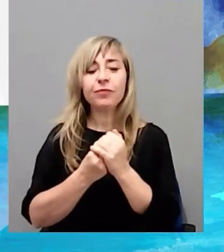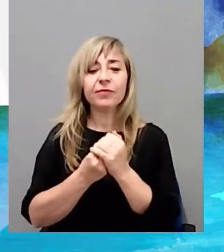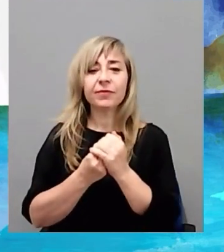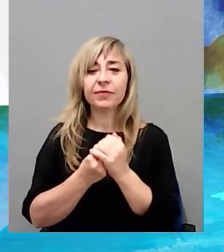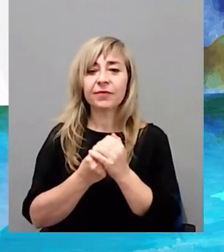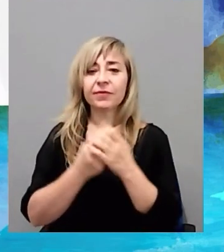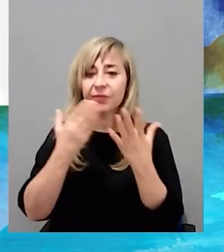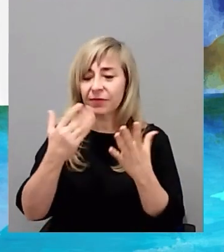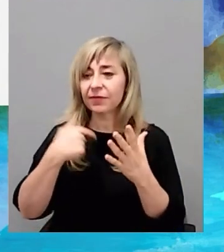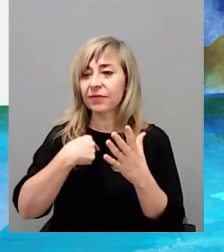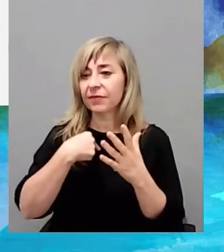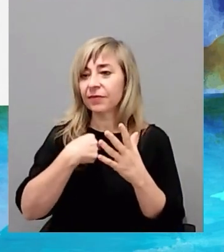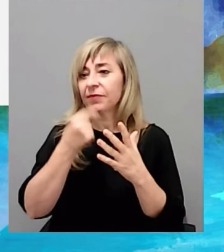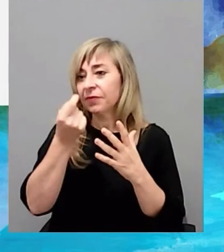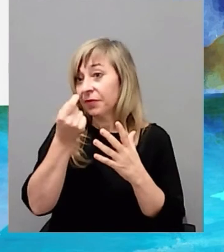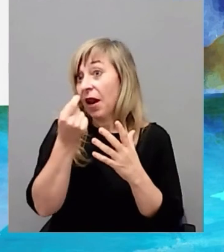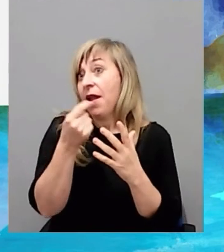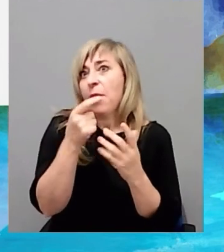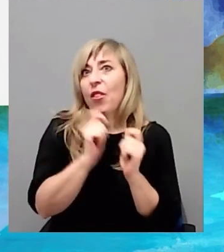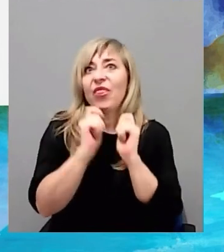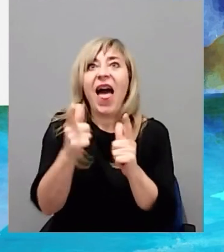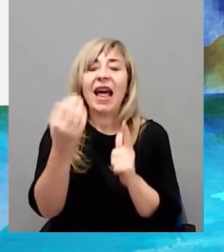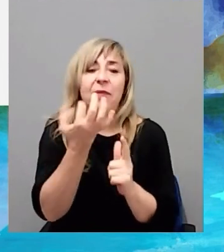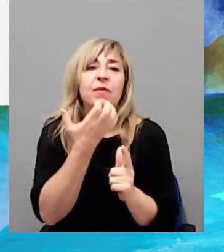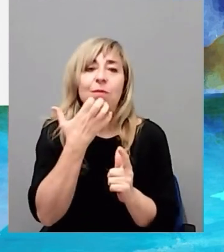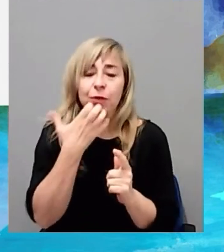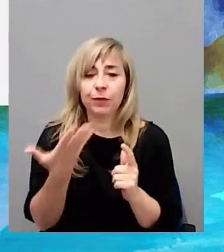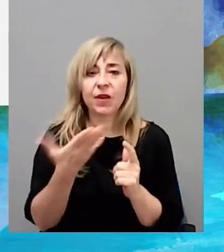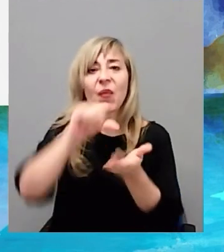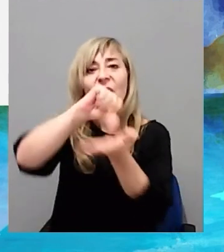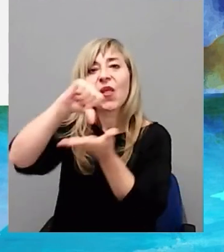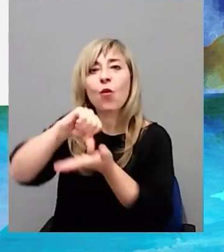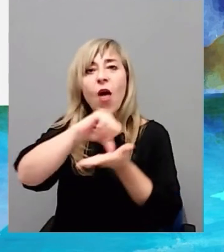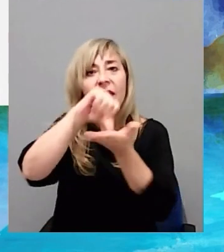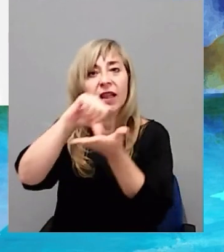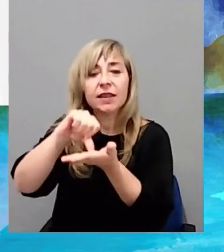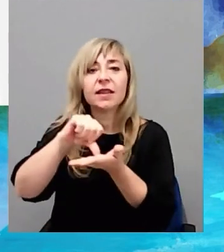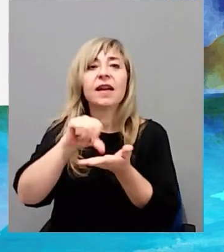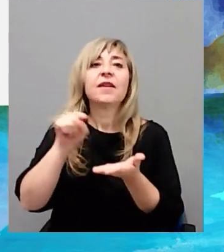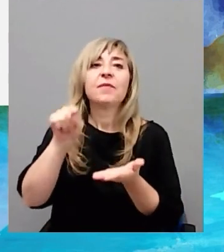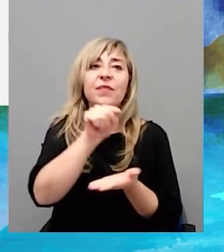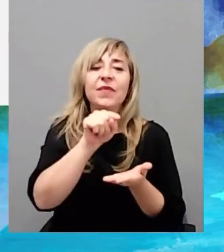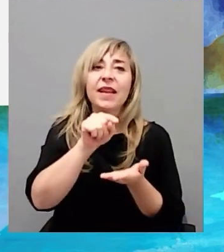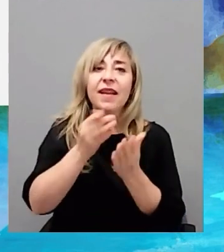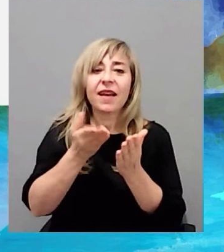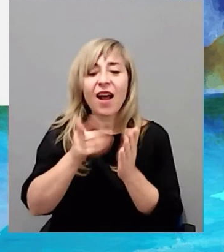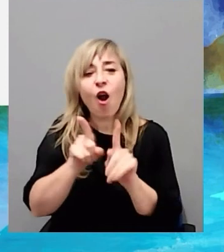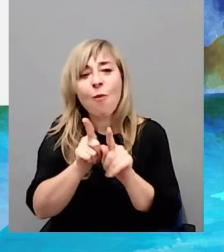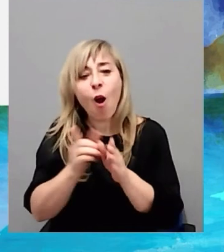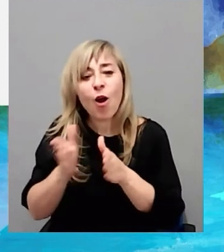understand what lacks in general in the accessibility. So most of the time when you think